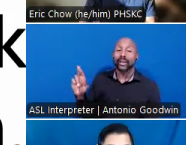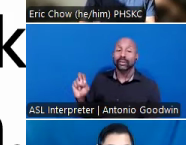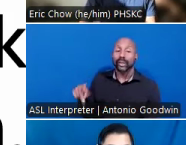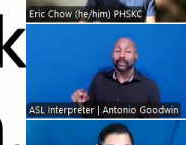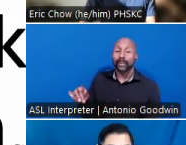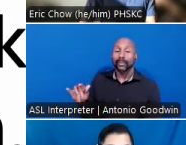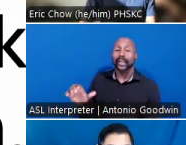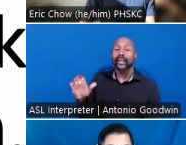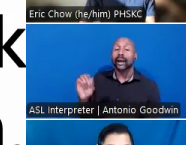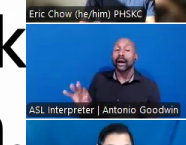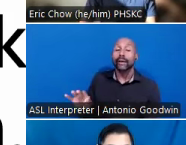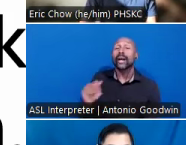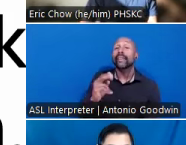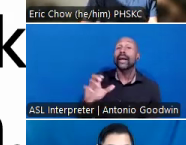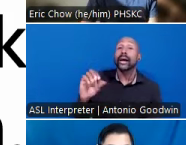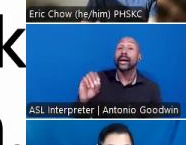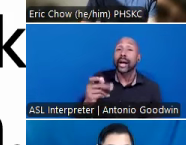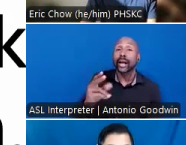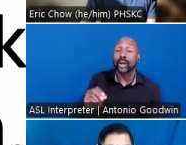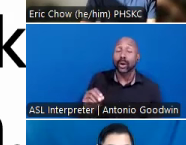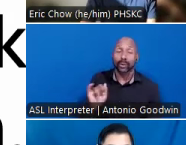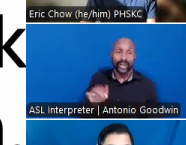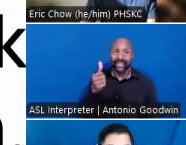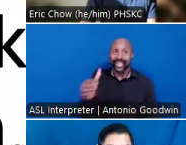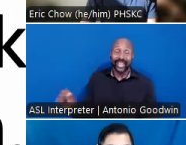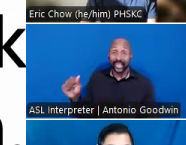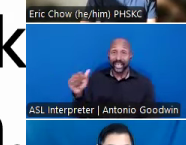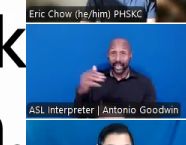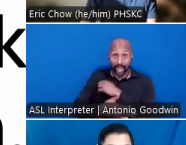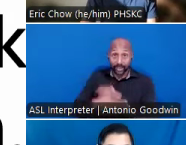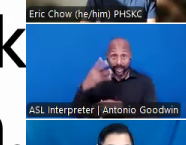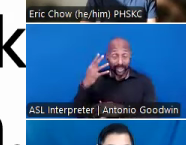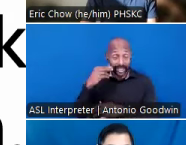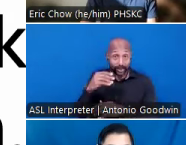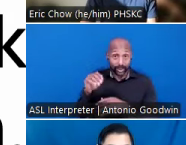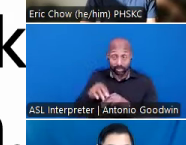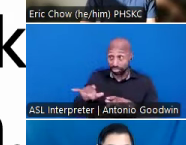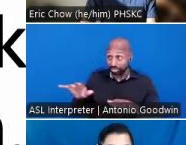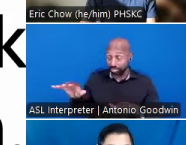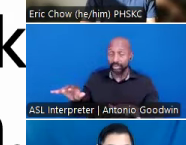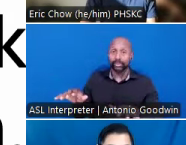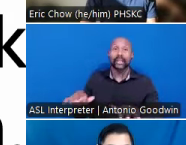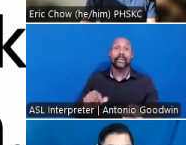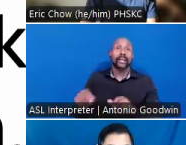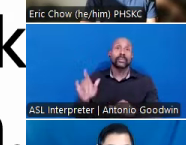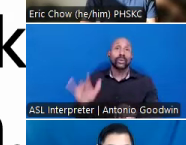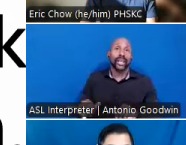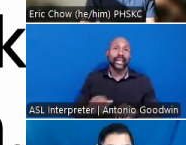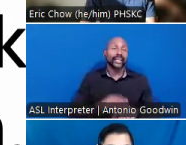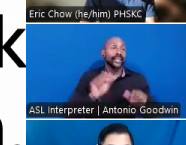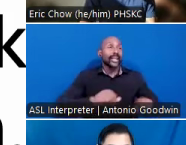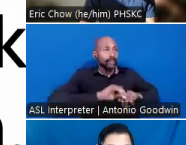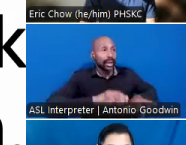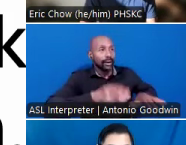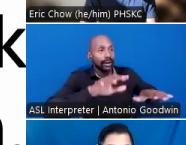large outbreak, it is quite possible that those infections can spread rapidly around the world. And the